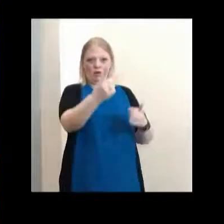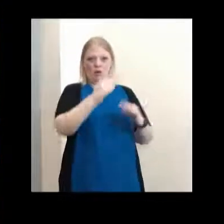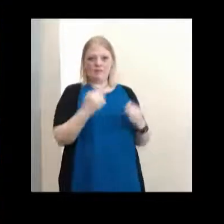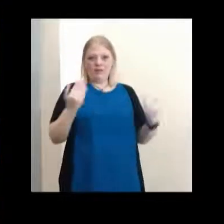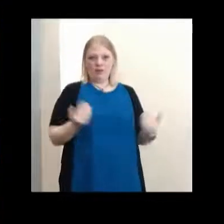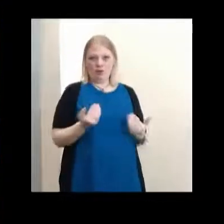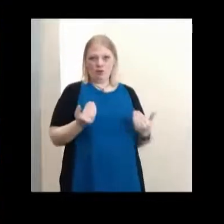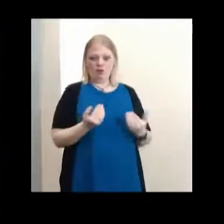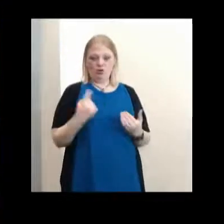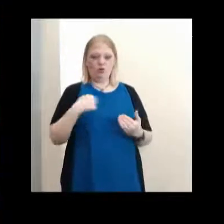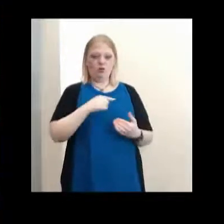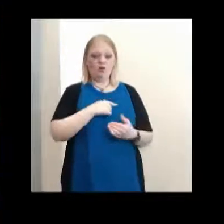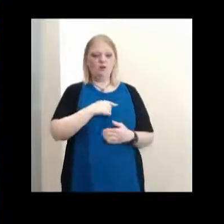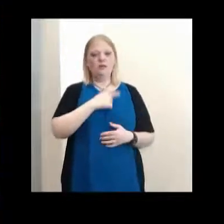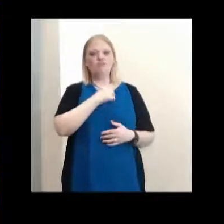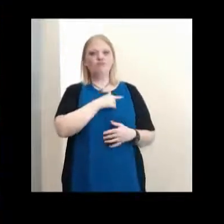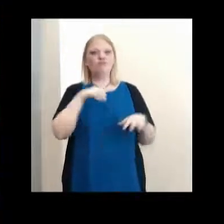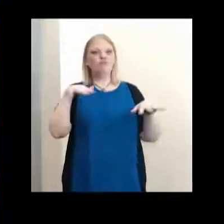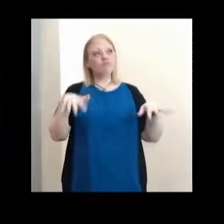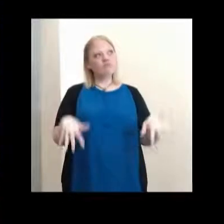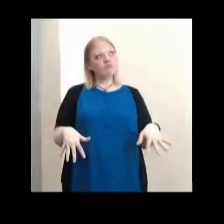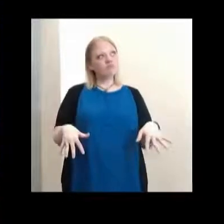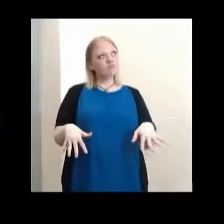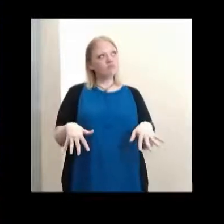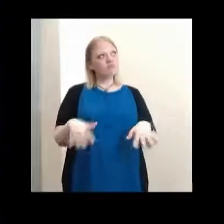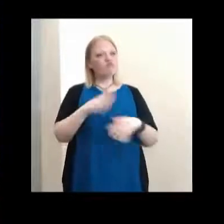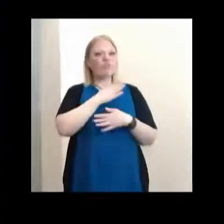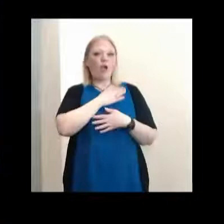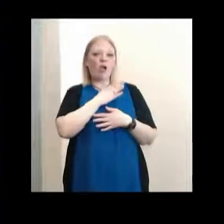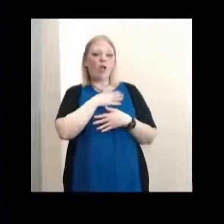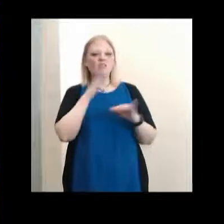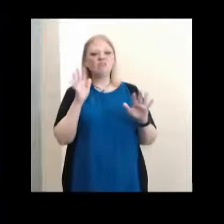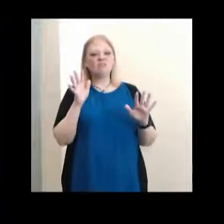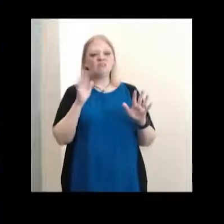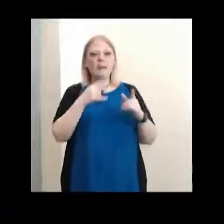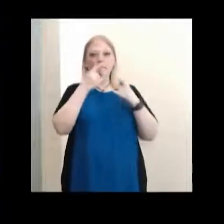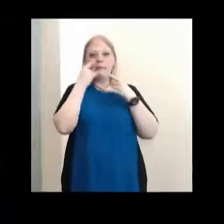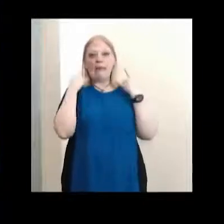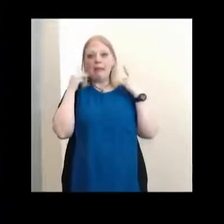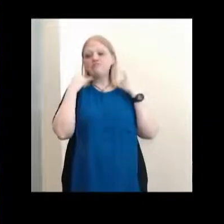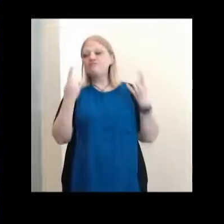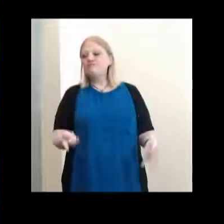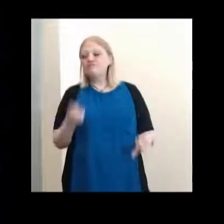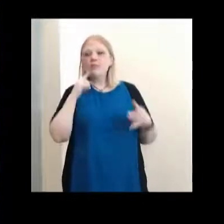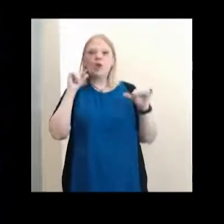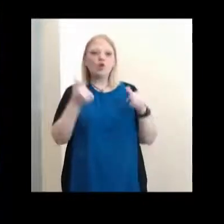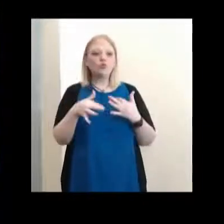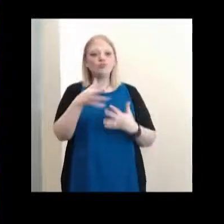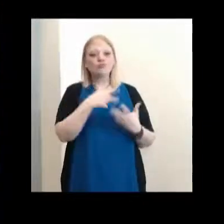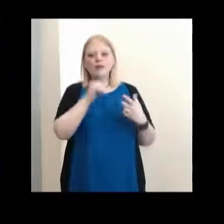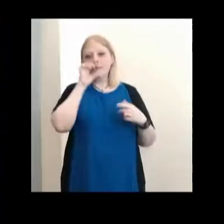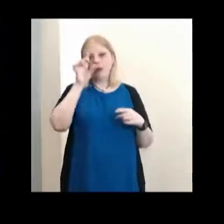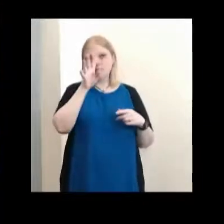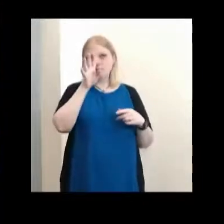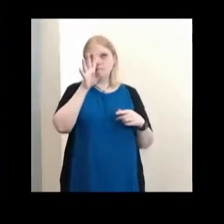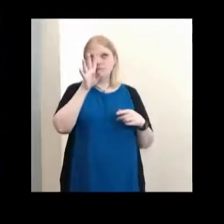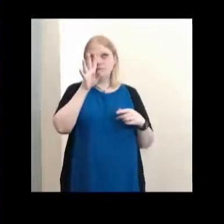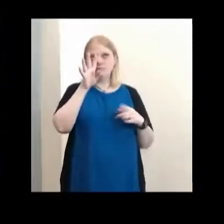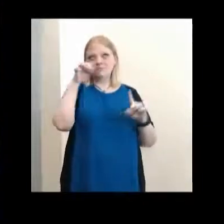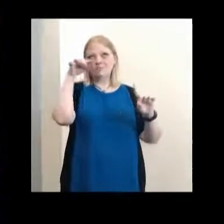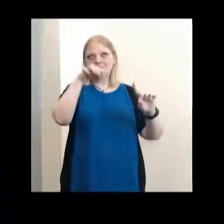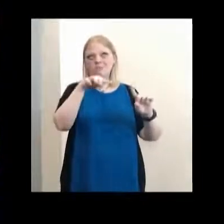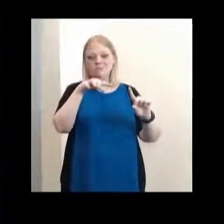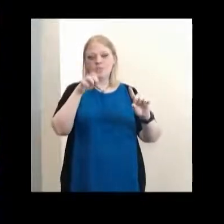seeing lax wearing of masks, especially in group settings, and I'm not talking about just in somebody's house to